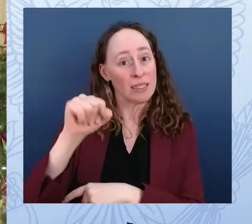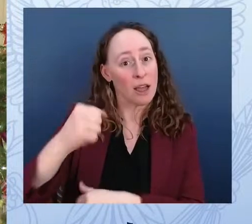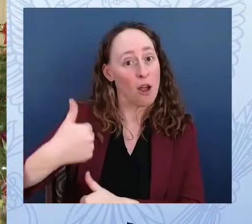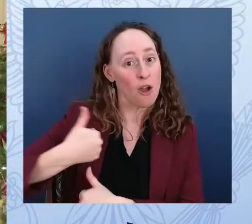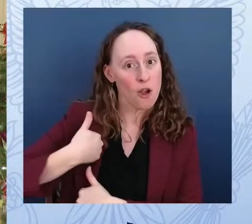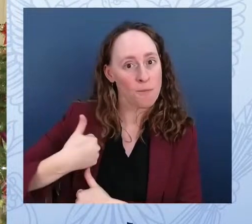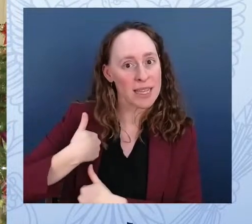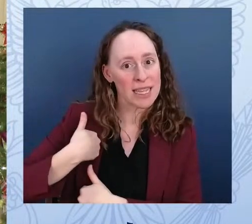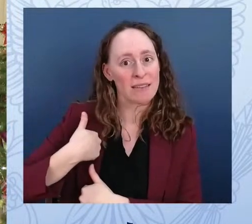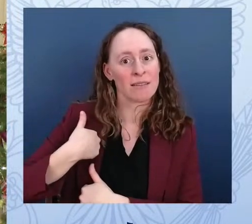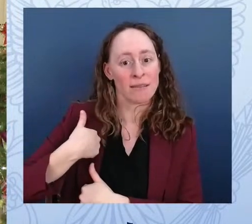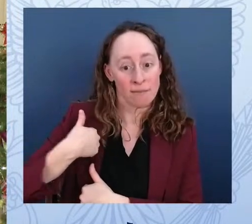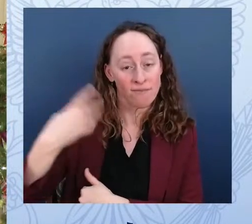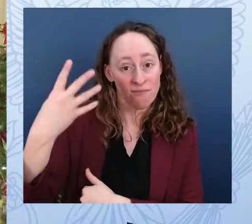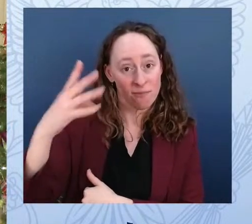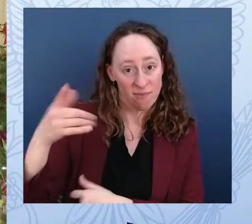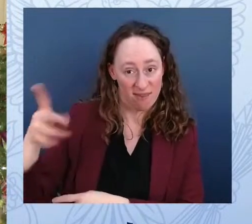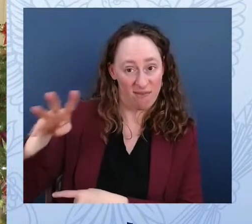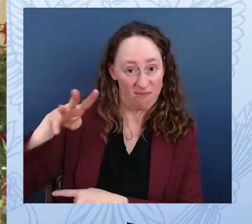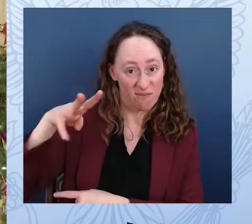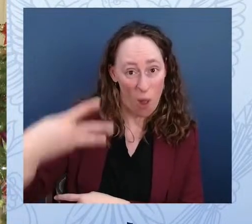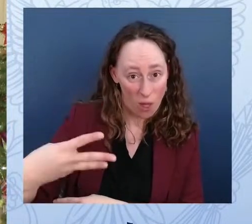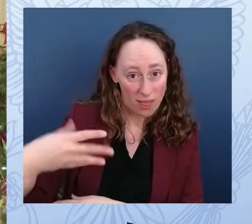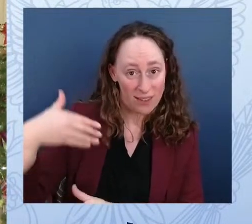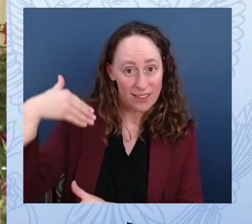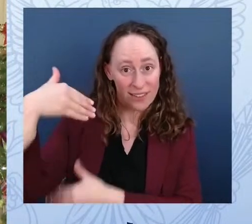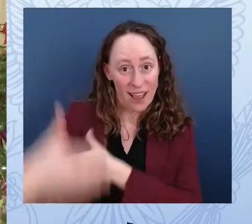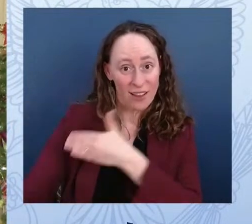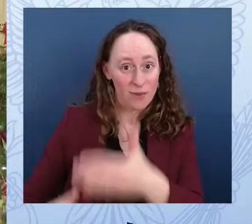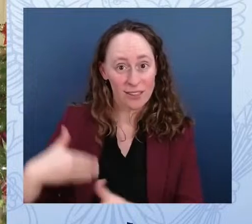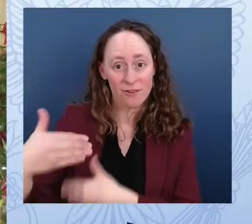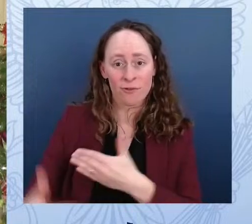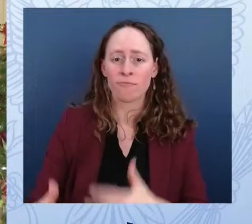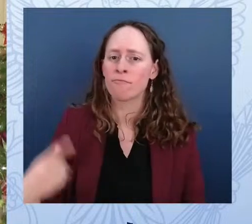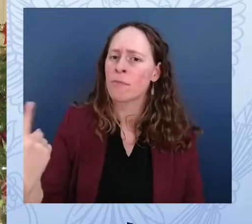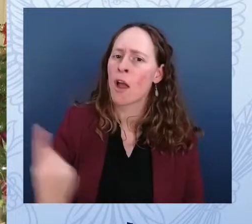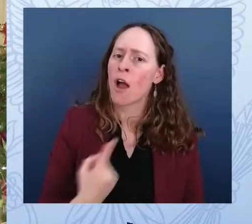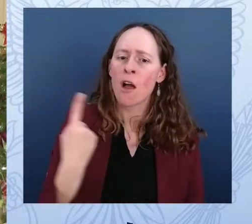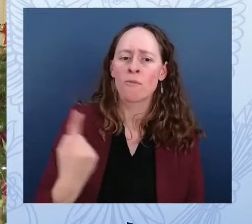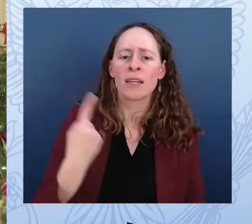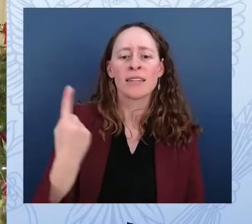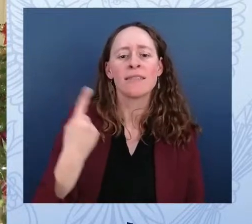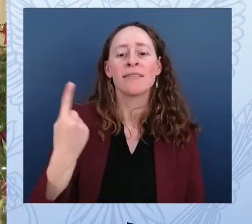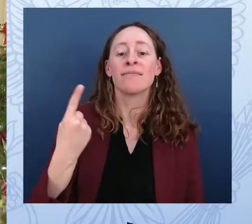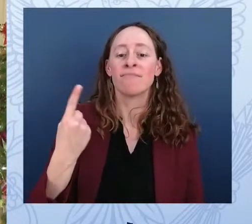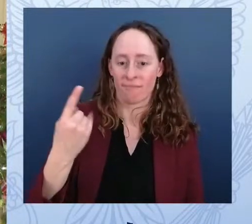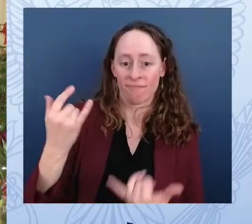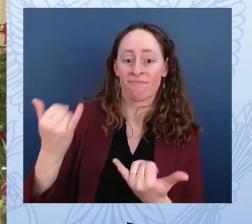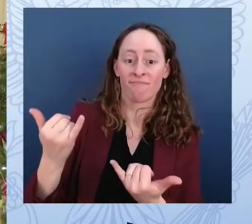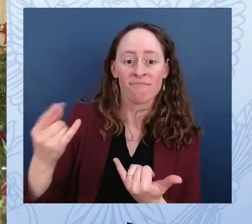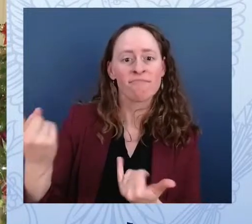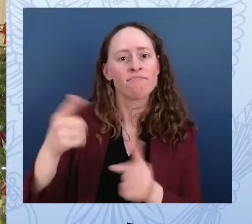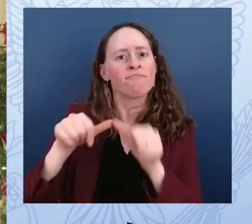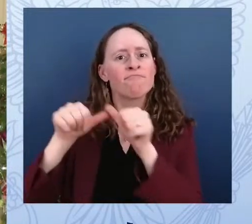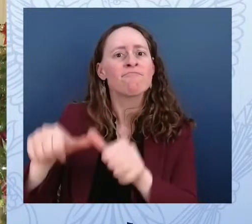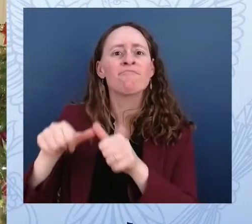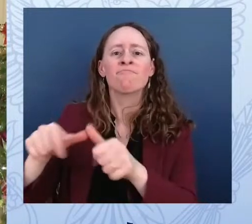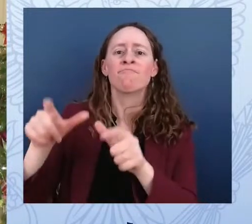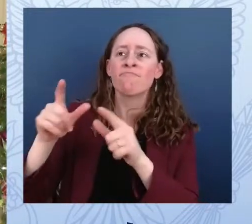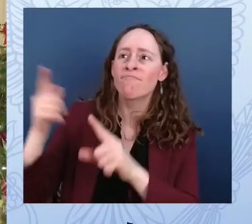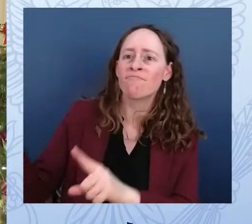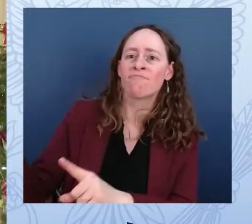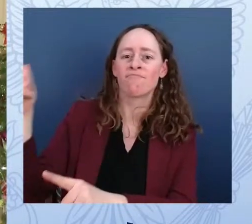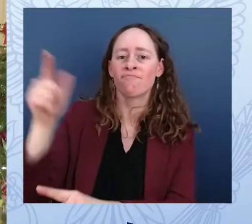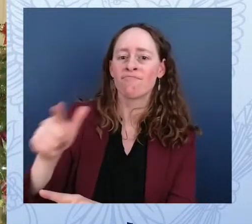always in an active duty and enlisted capacity. I wanted to continue that legacy, but in a way that